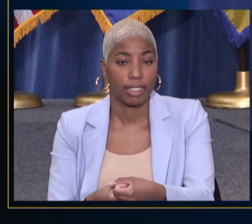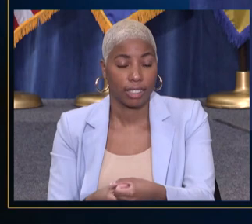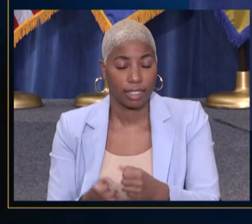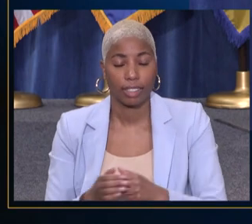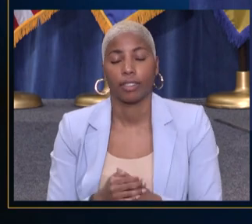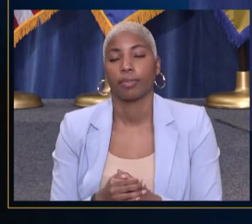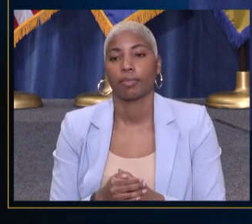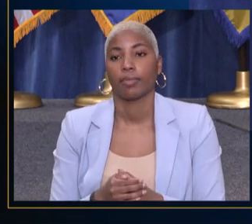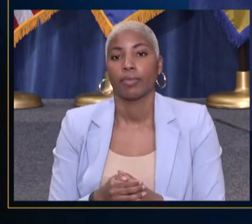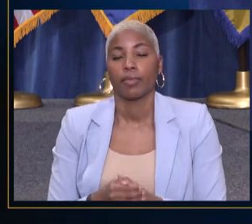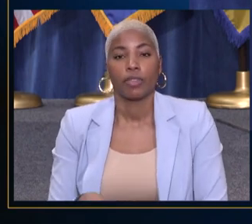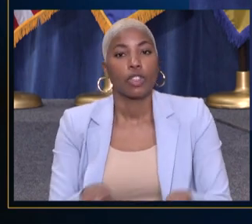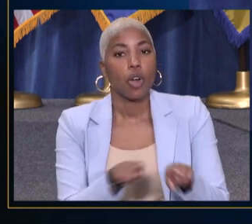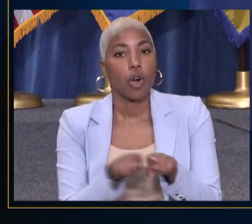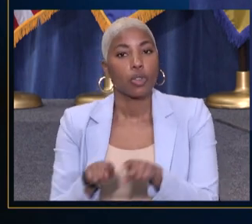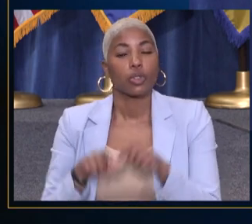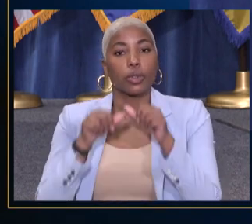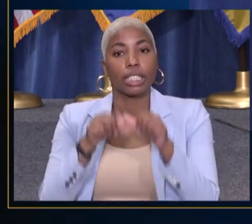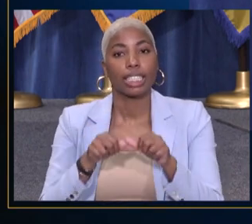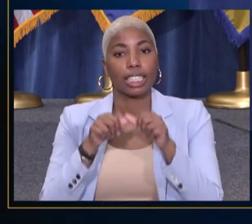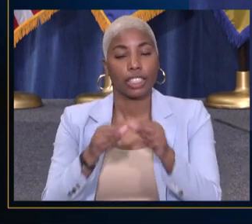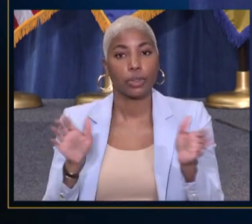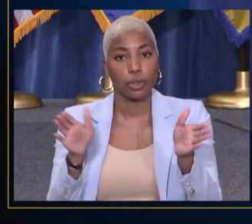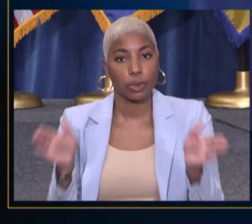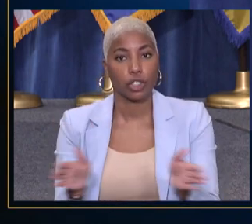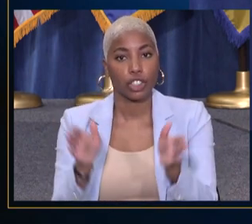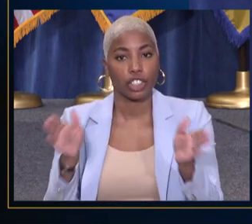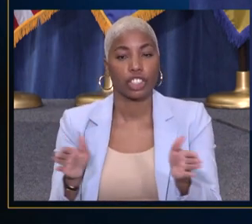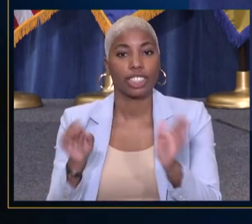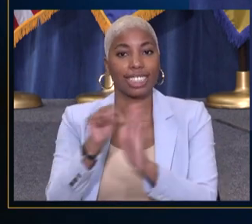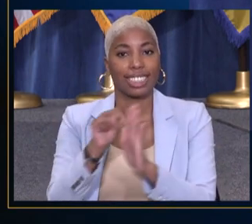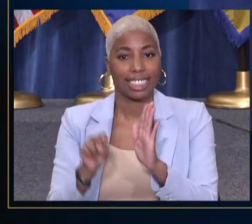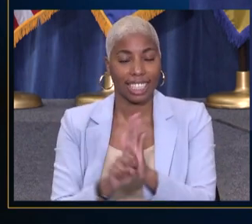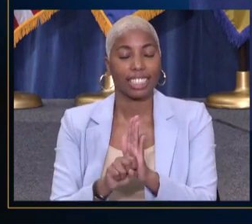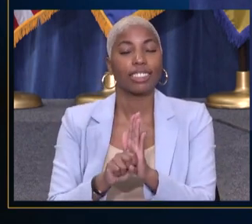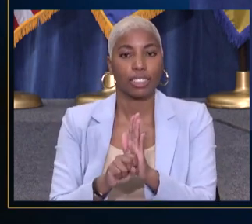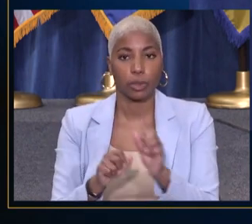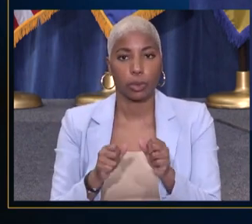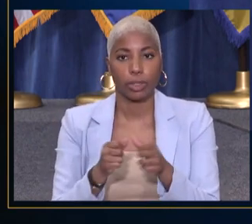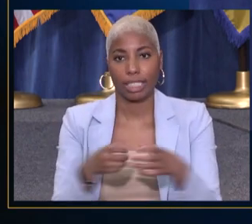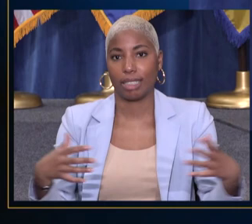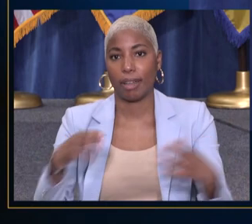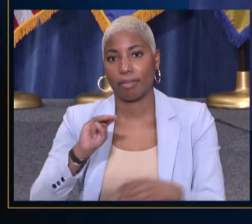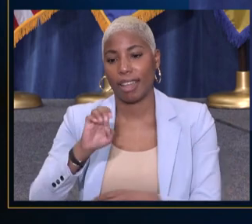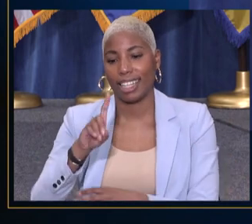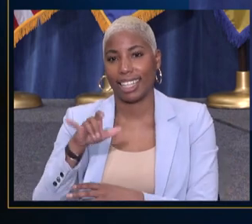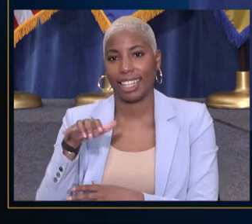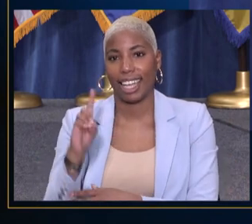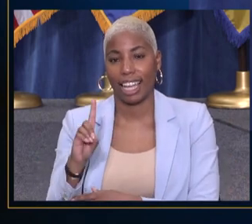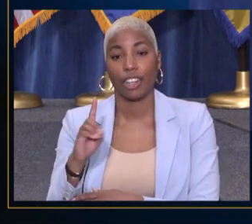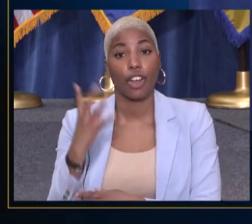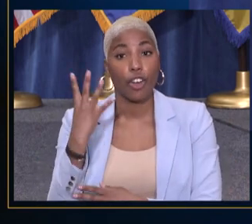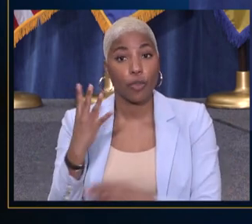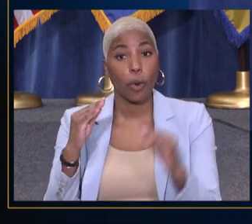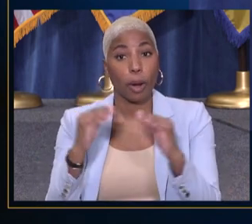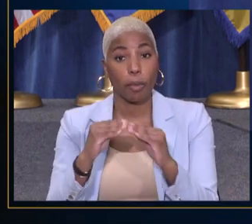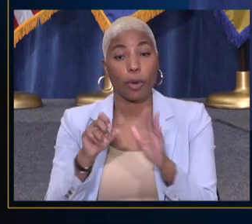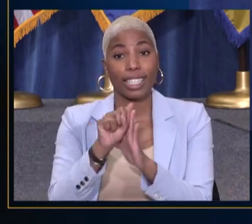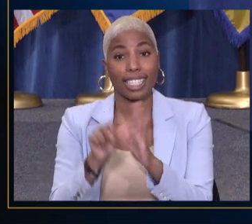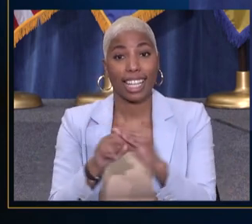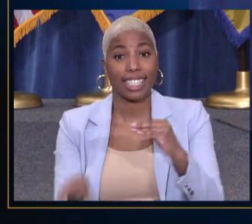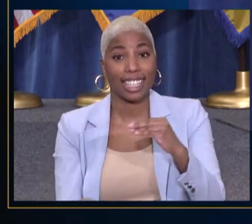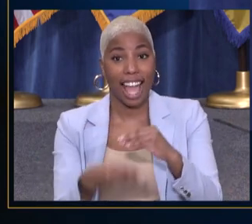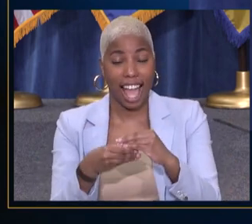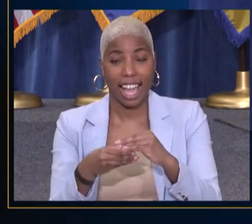also continue to urge states to expand Medicaid. Four more states have come in since this administration took